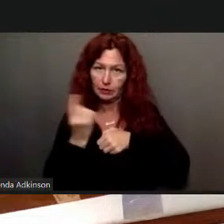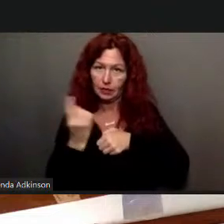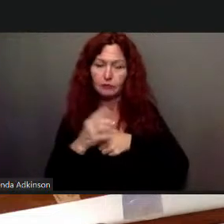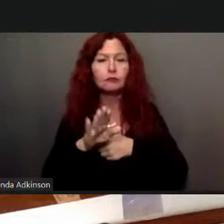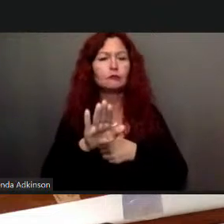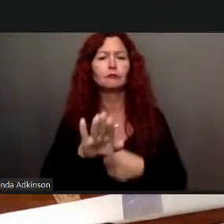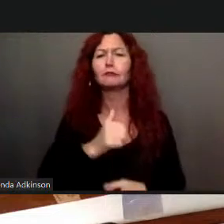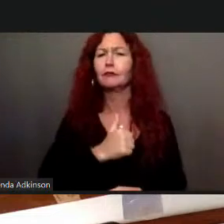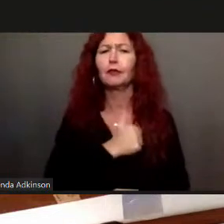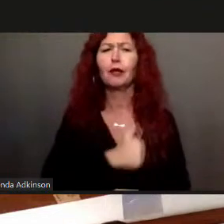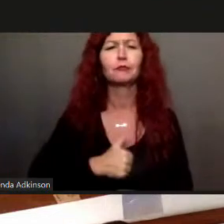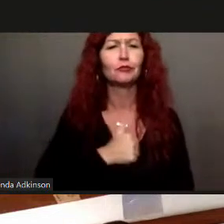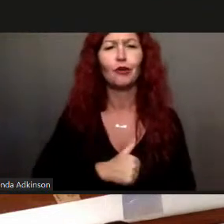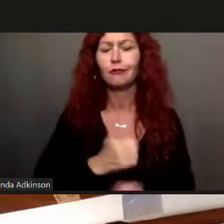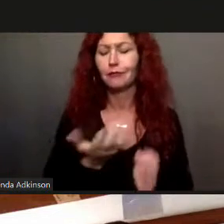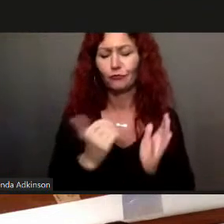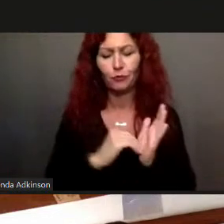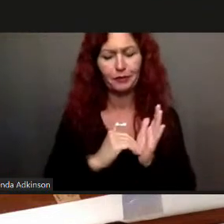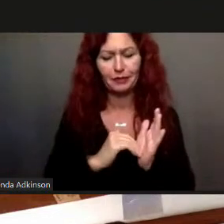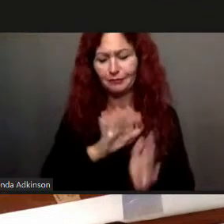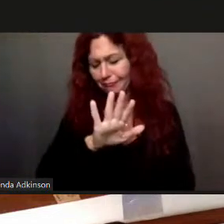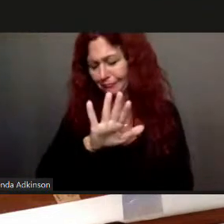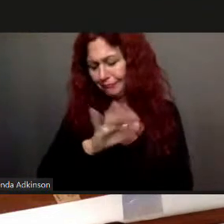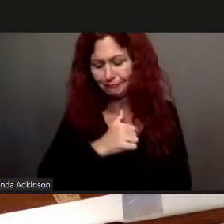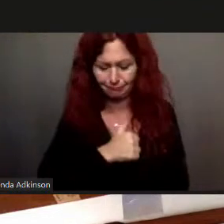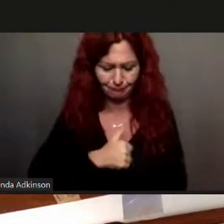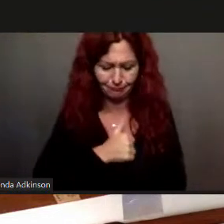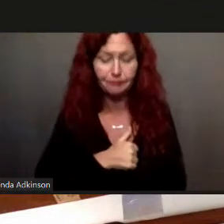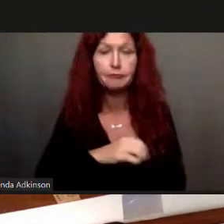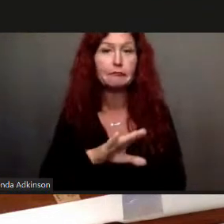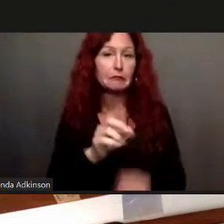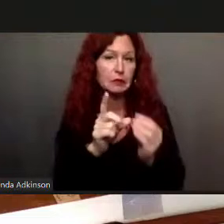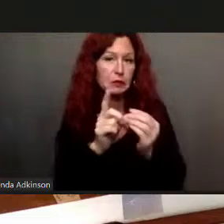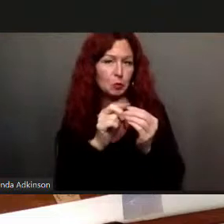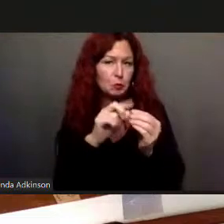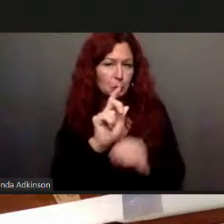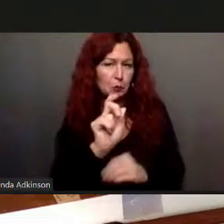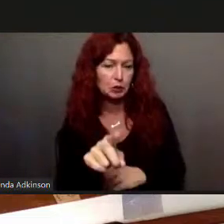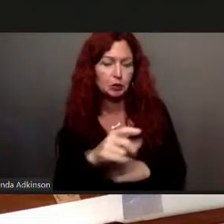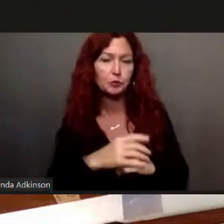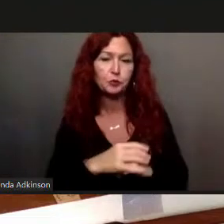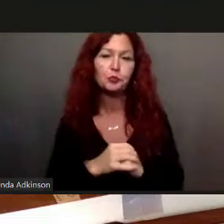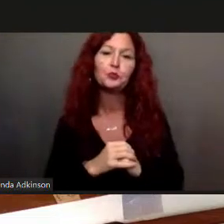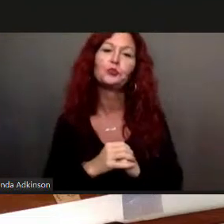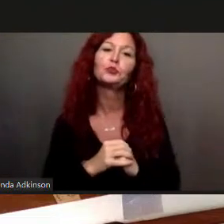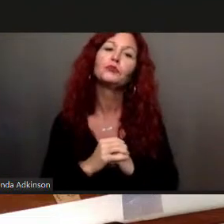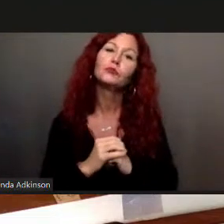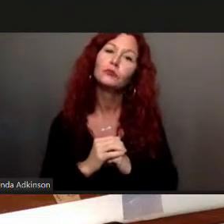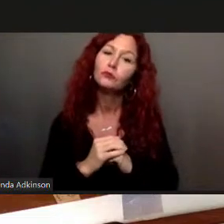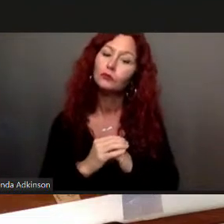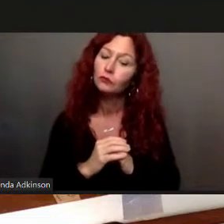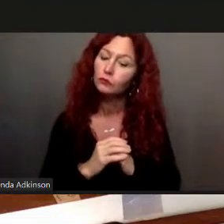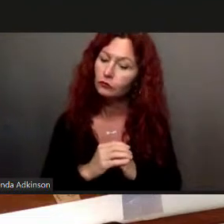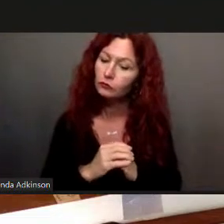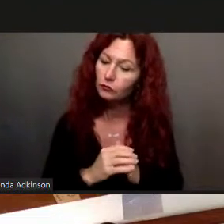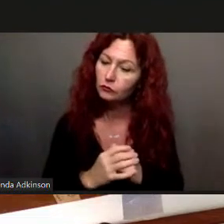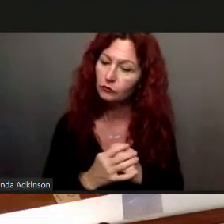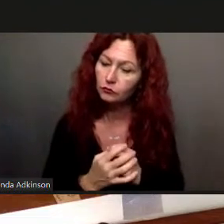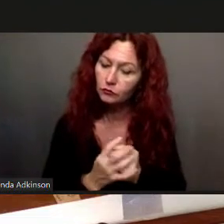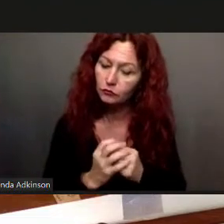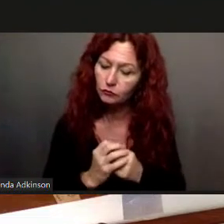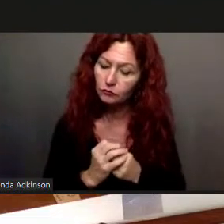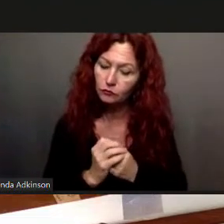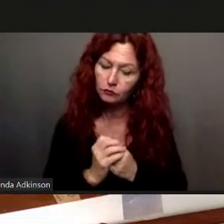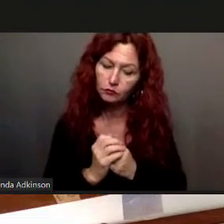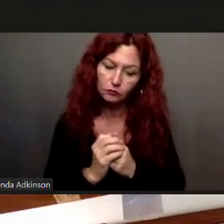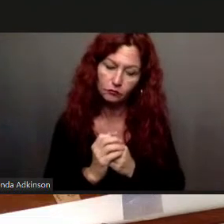apologies for being redundant there. My last question, if I may, is are you considering, since we're trying to tamp down on this,